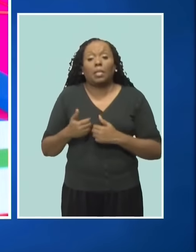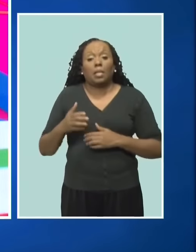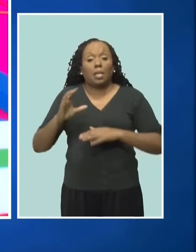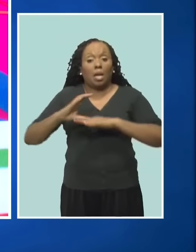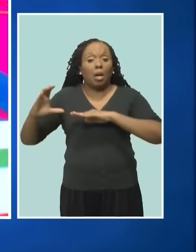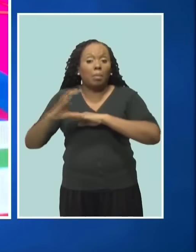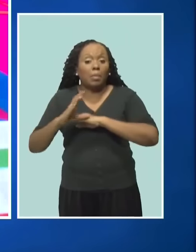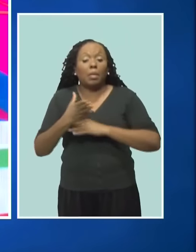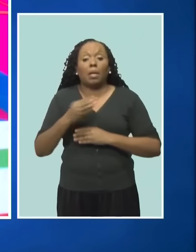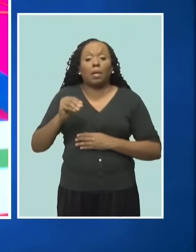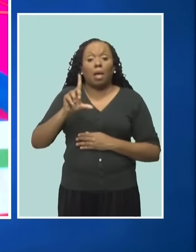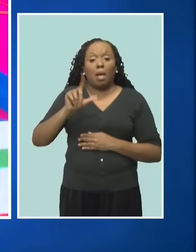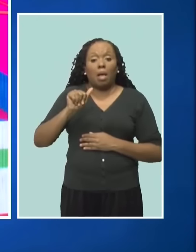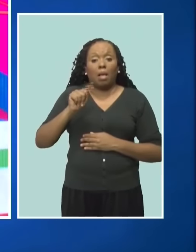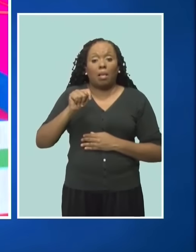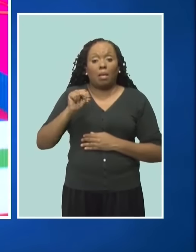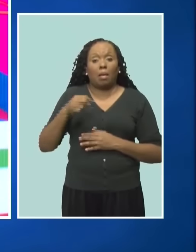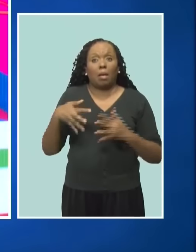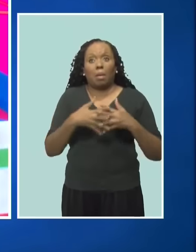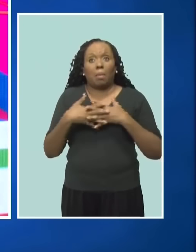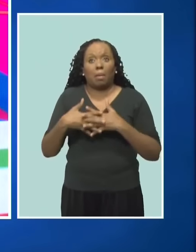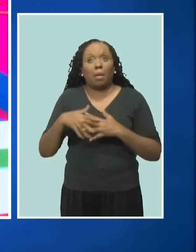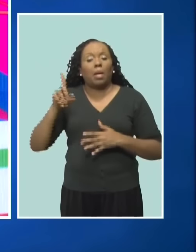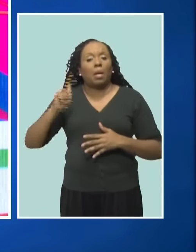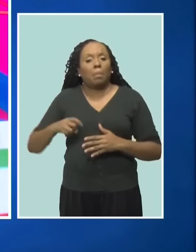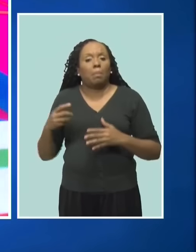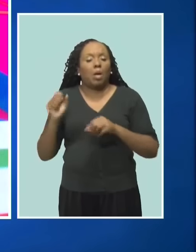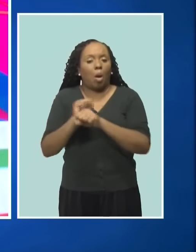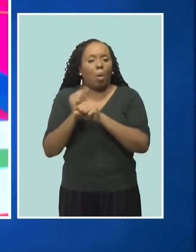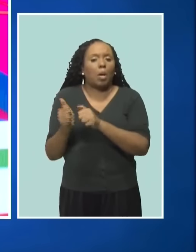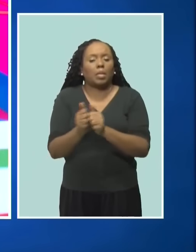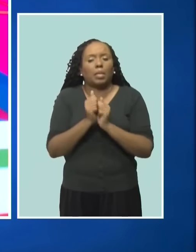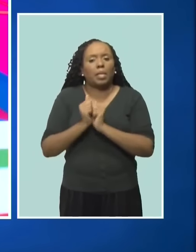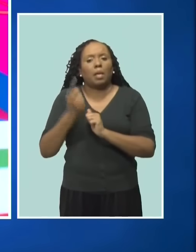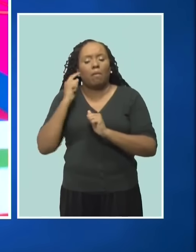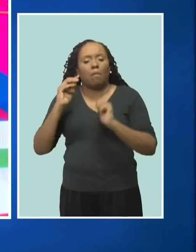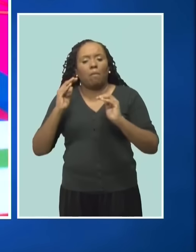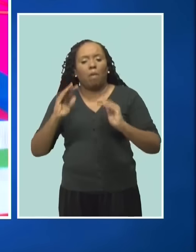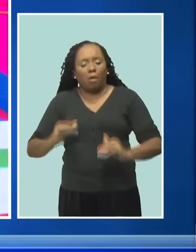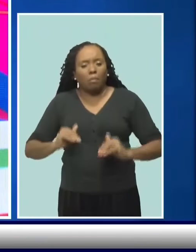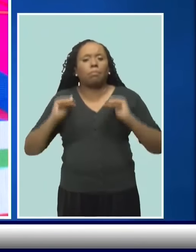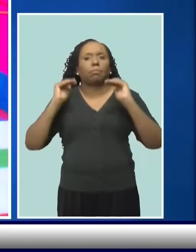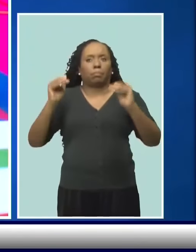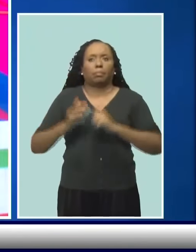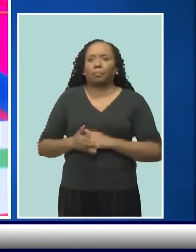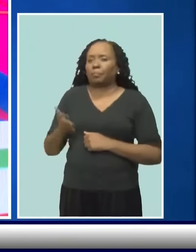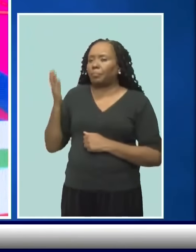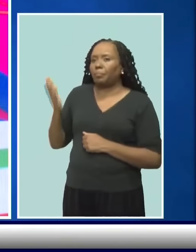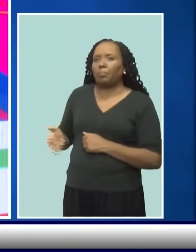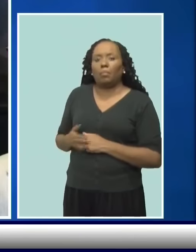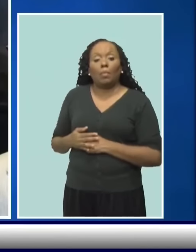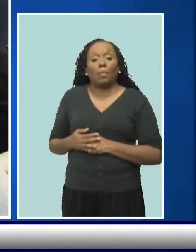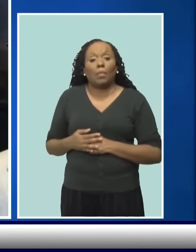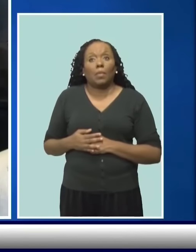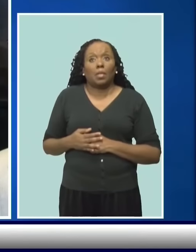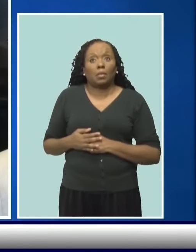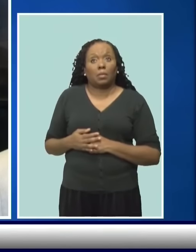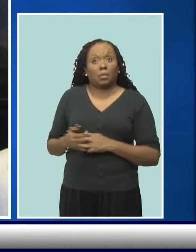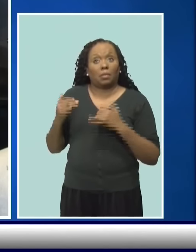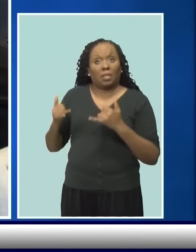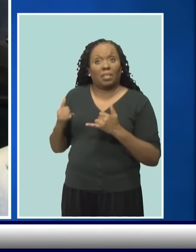must work together to build pathways out of crises. We live in an age where much of what will happen in one country